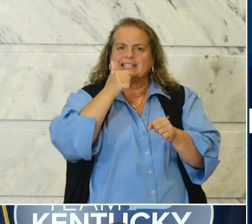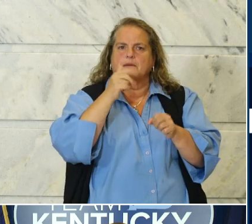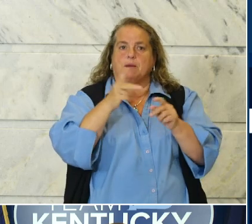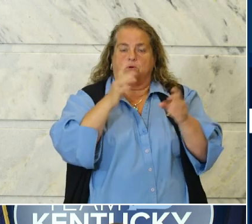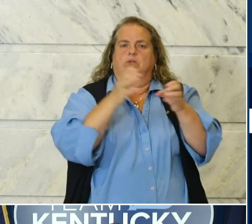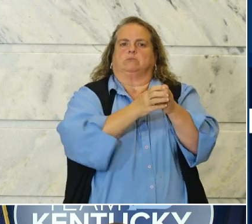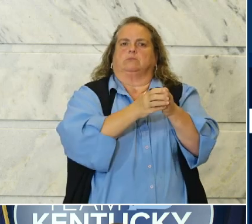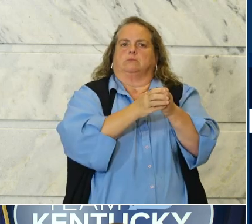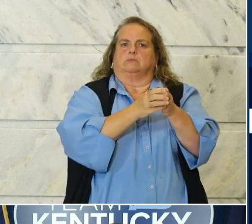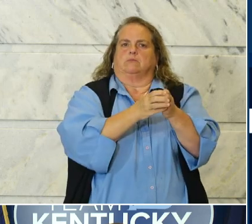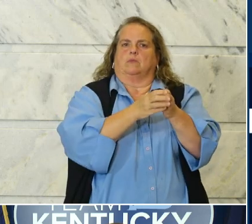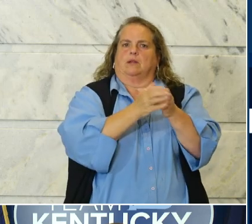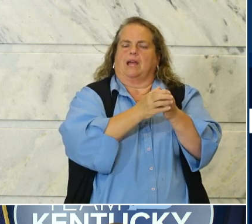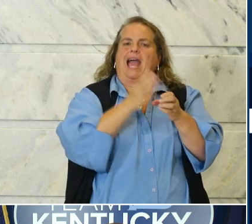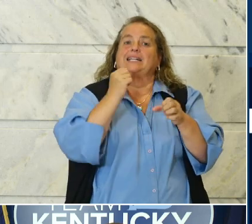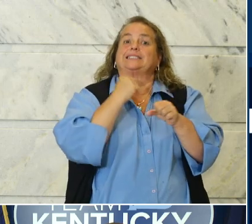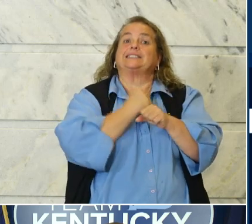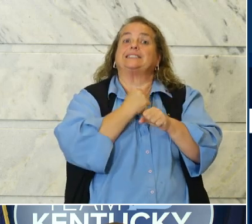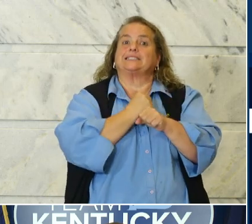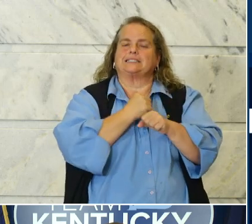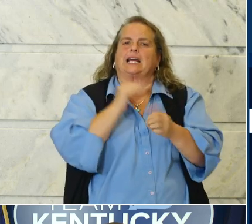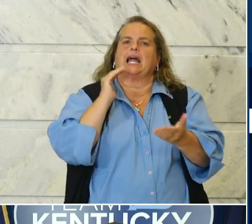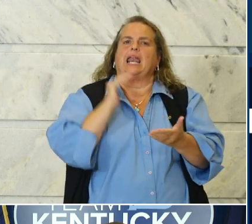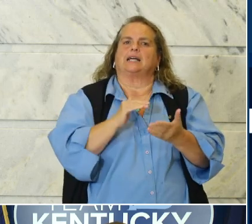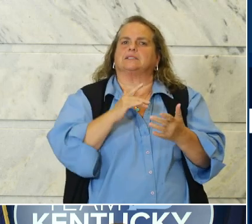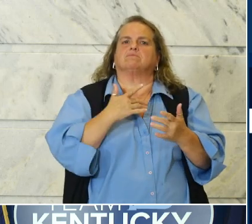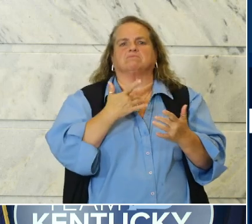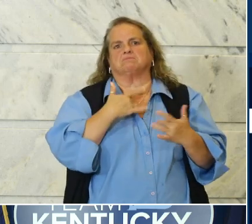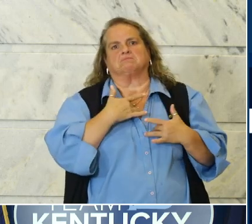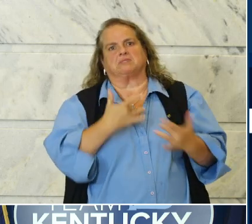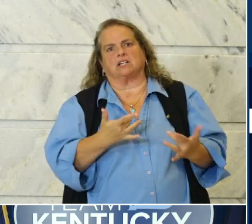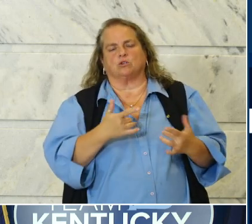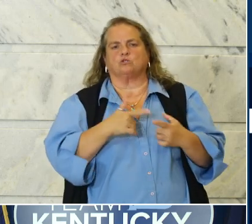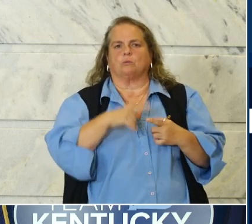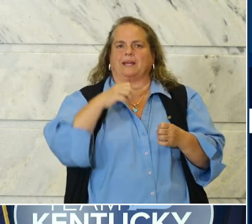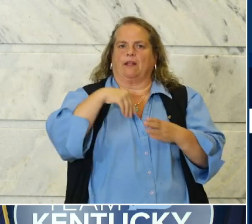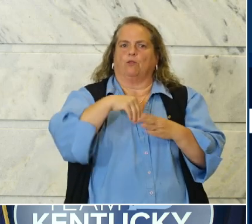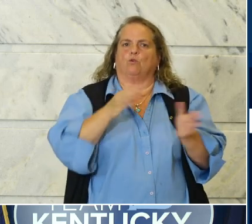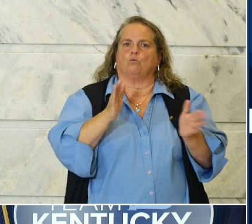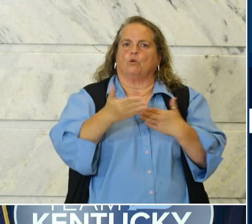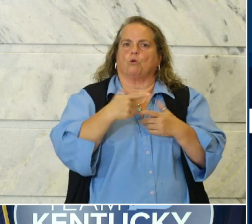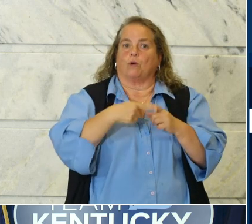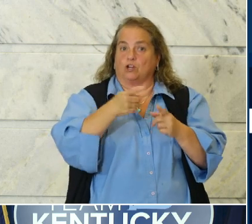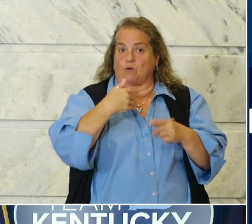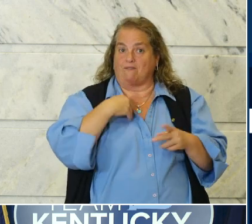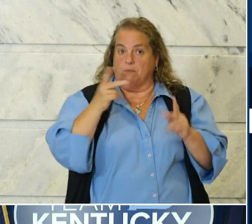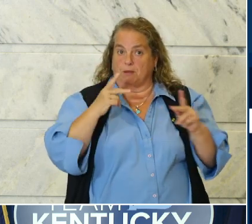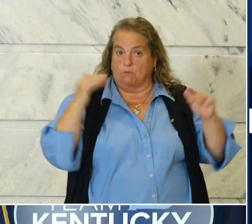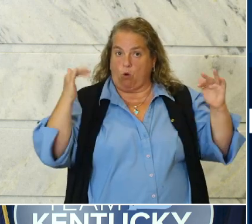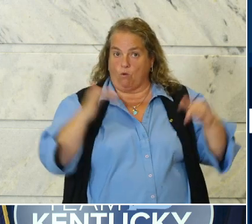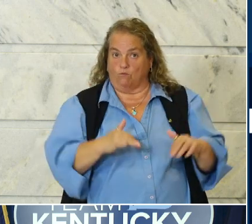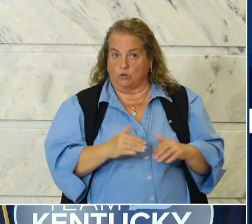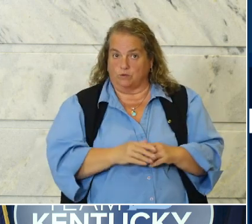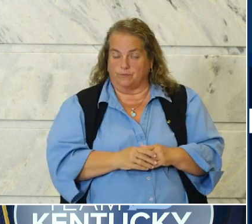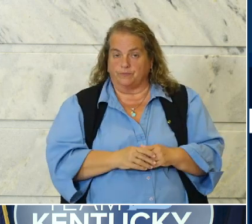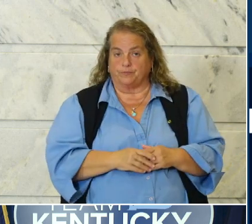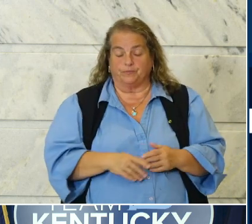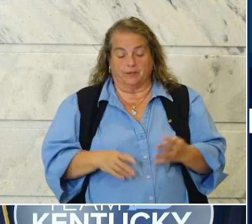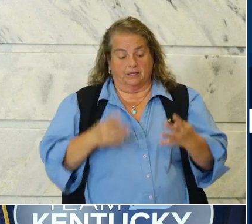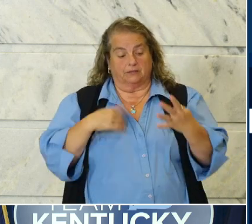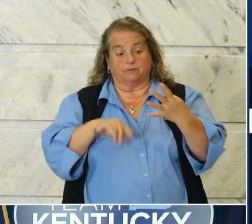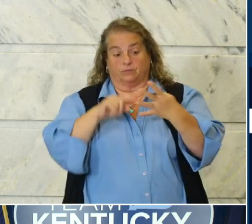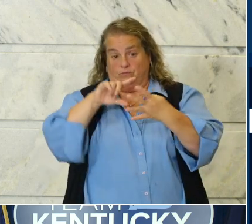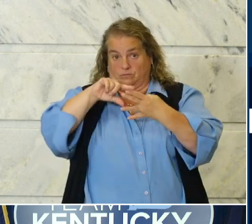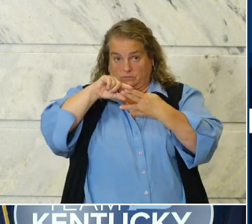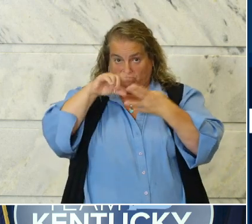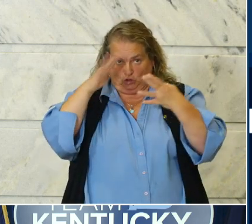means statistically it's less likely to be there in the room when you're having people over. The next 2 steps are